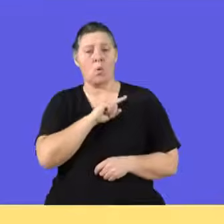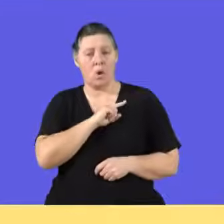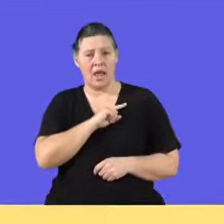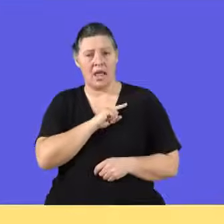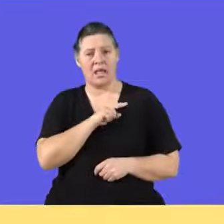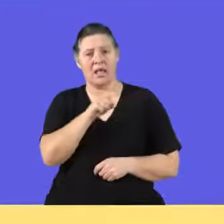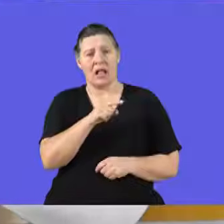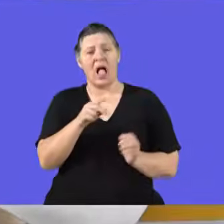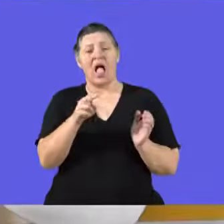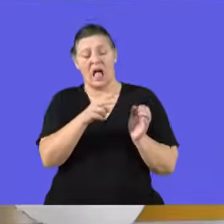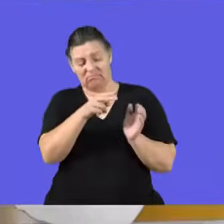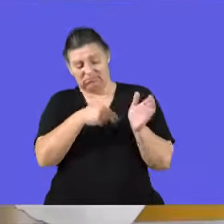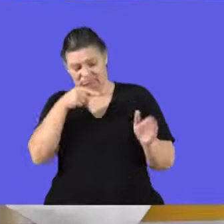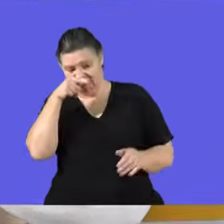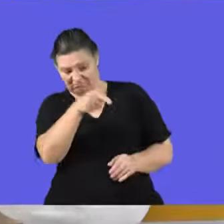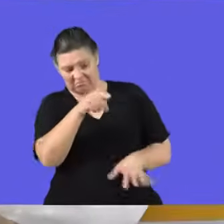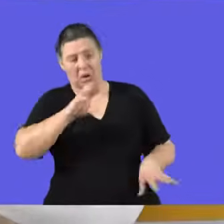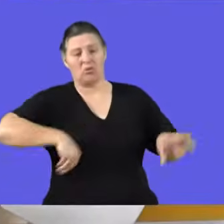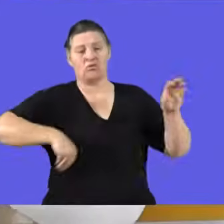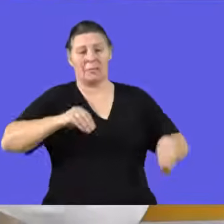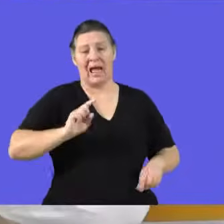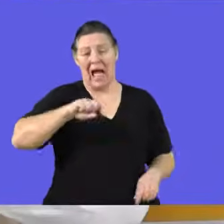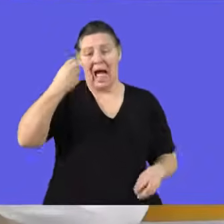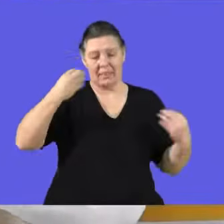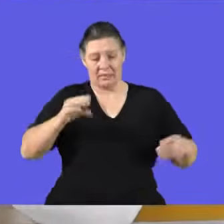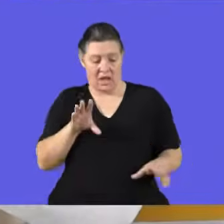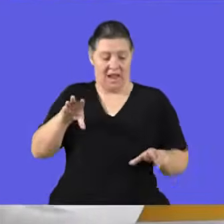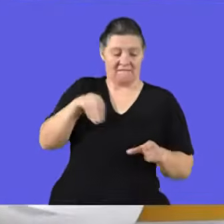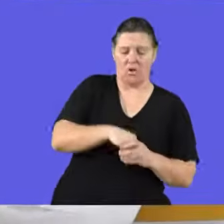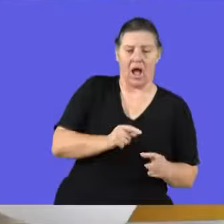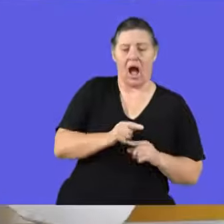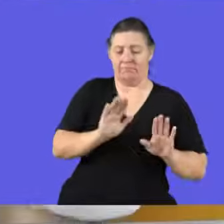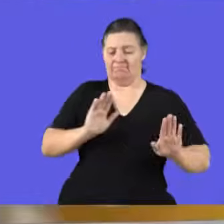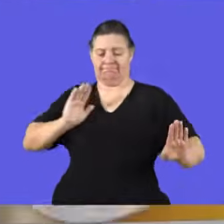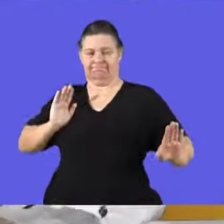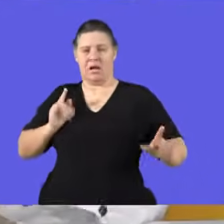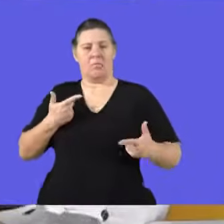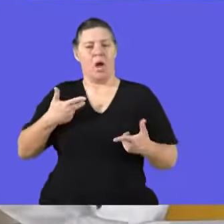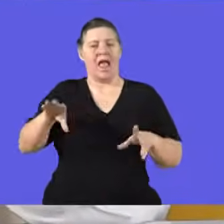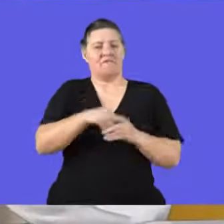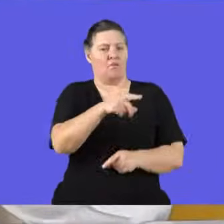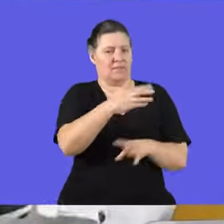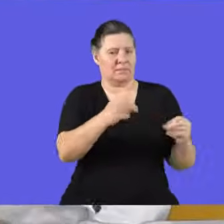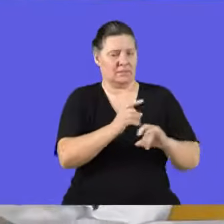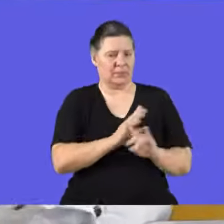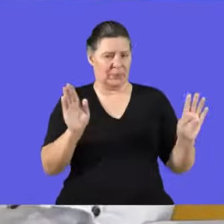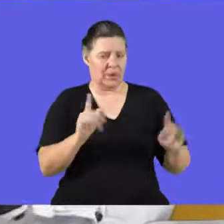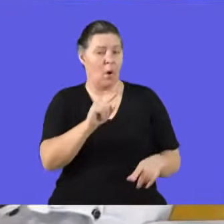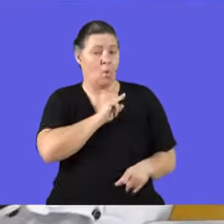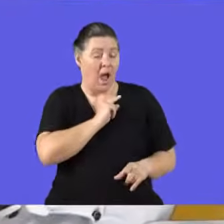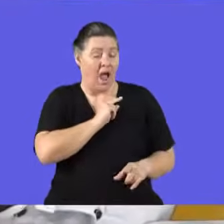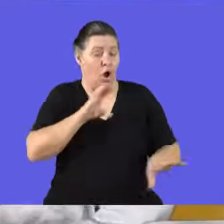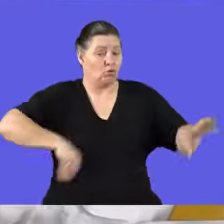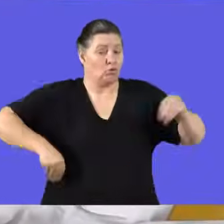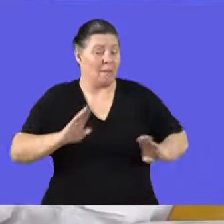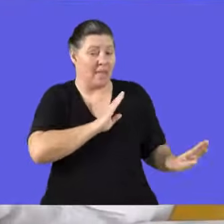So whenever a company is being labeled as being corrupt, it is good that other businesses also distance